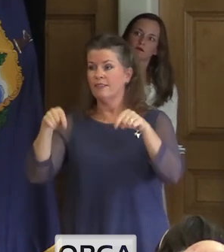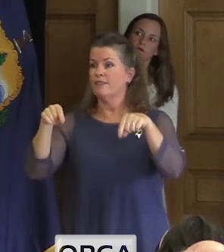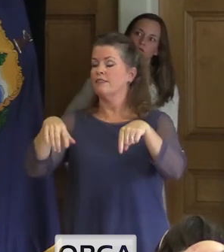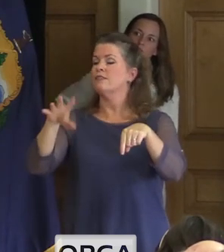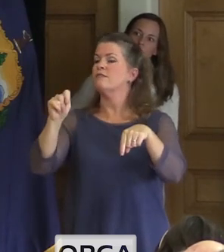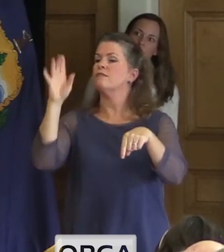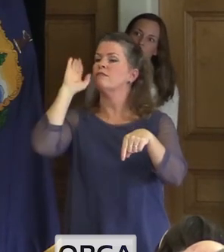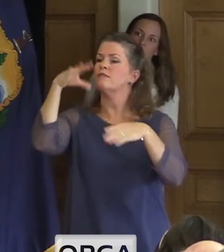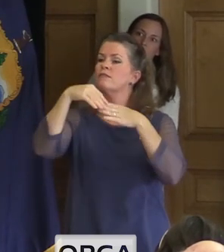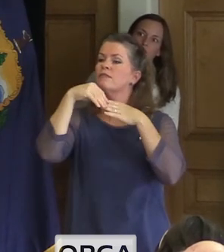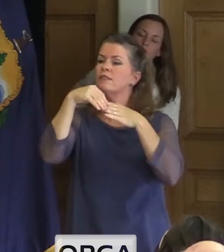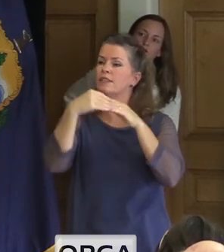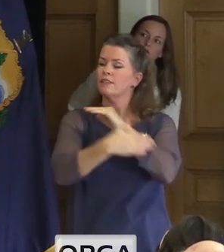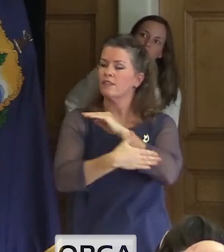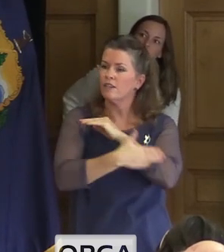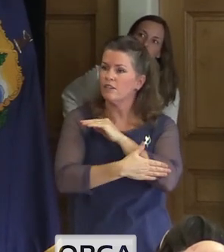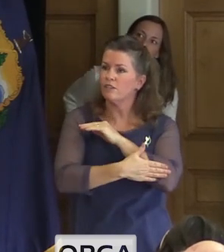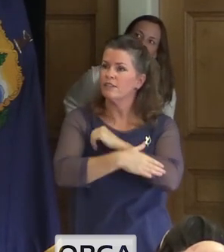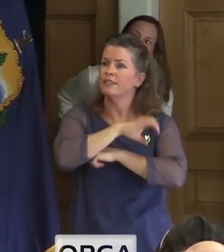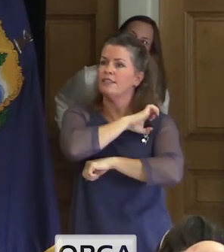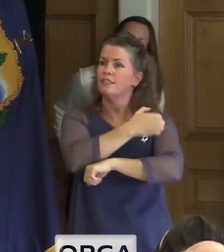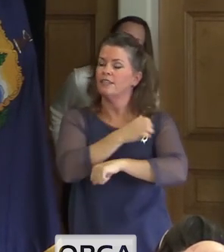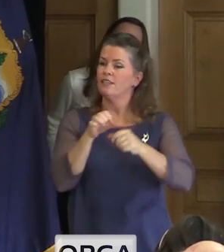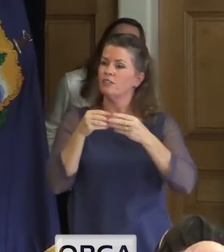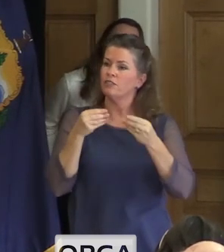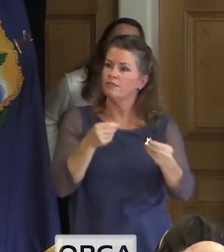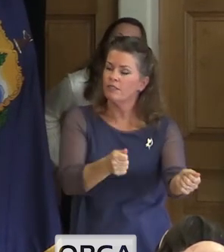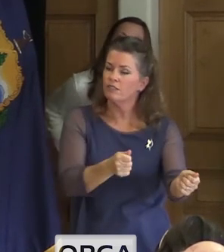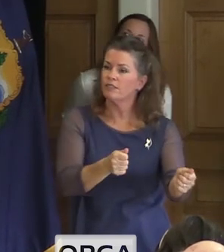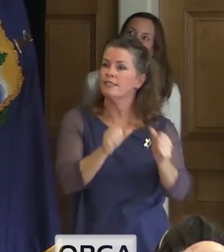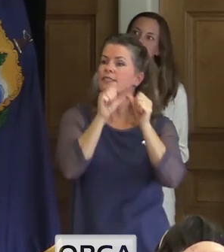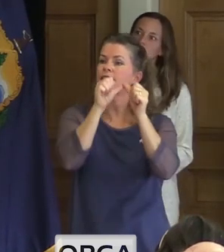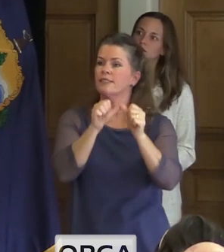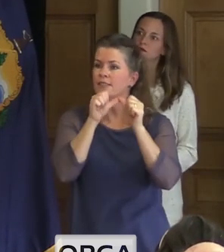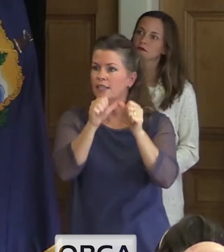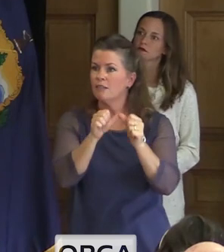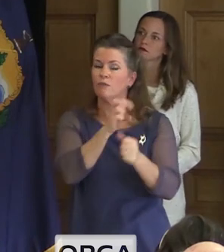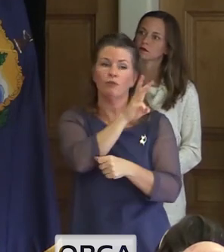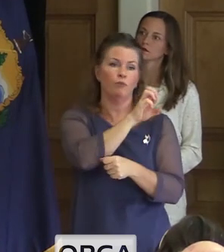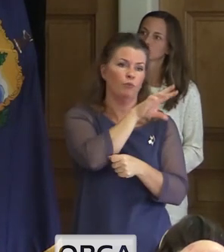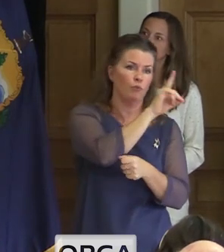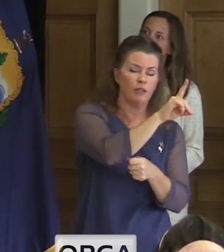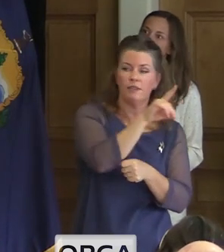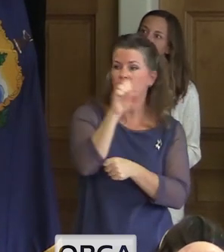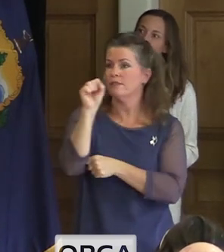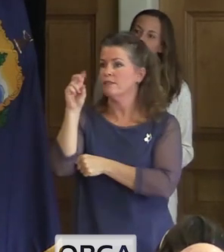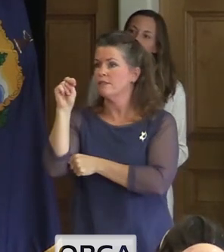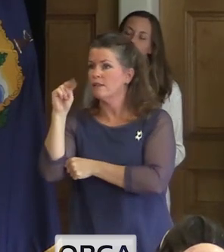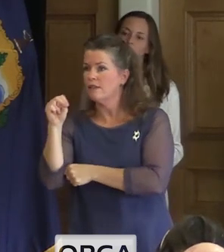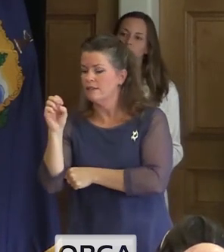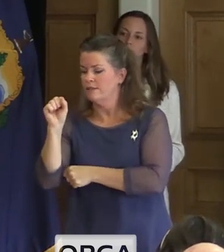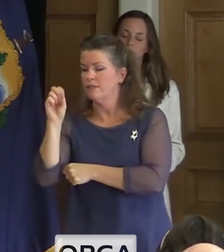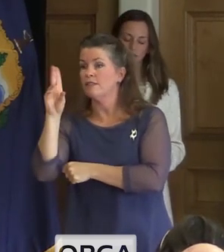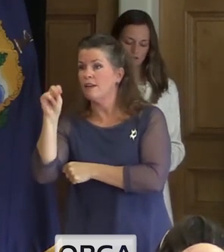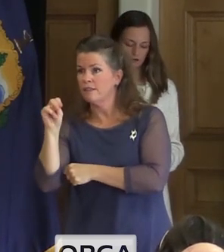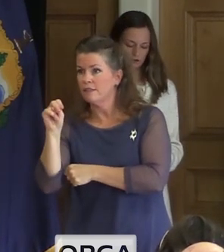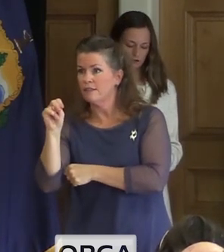in terms of energy efficiency and sustainable energy, solar, wind, and others. And when we do that, three things